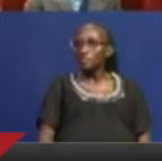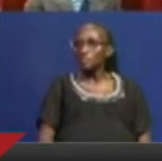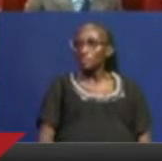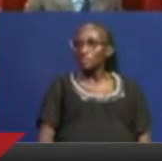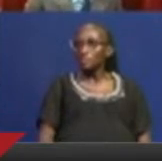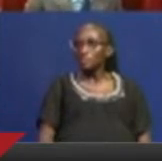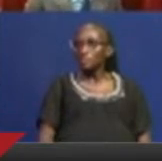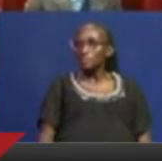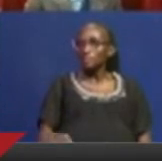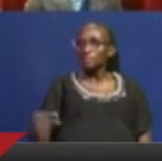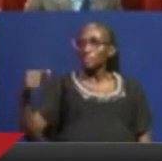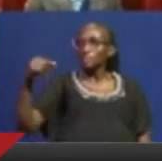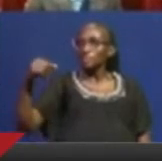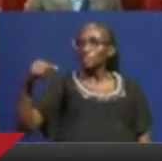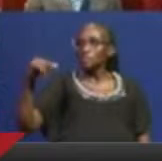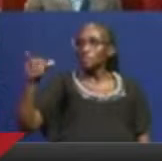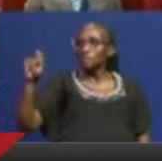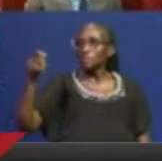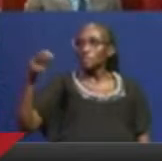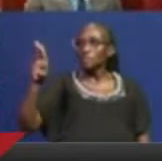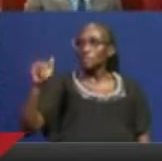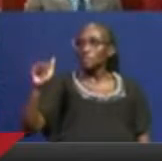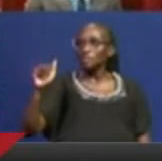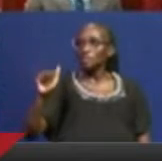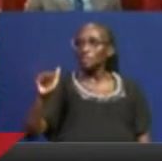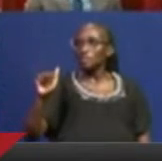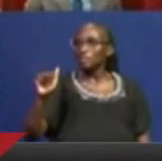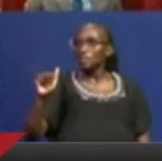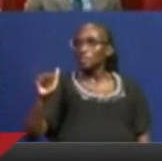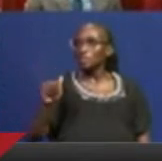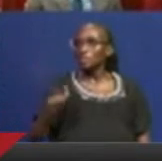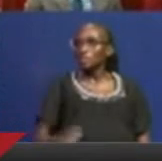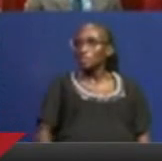Kabete Gidua wa Mashukuru.